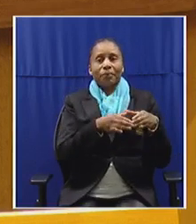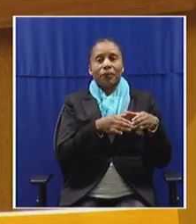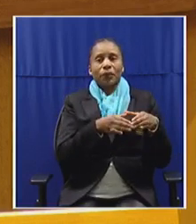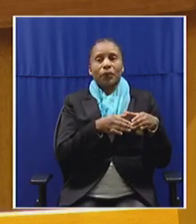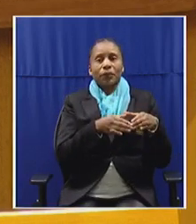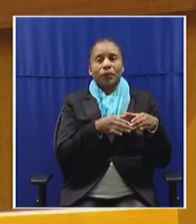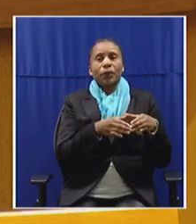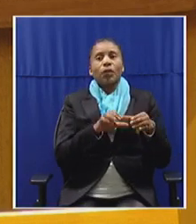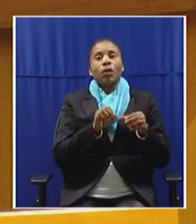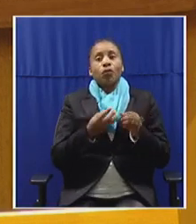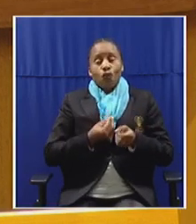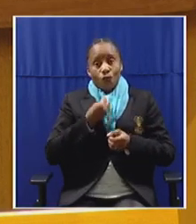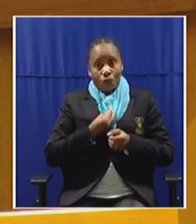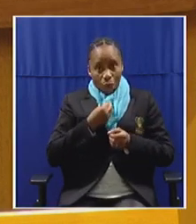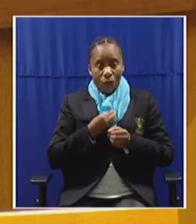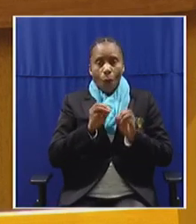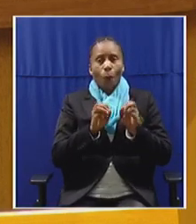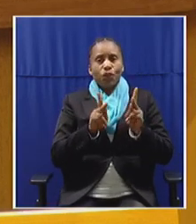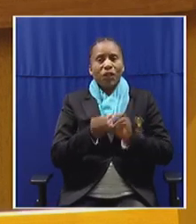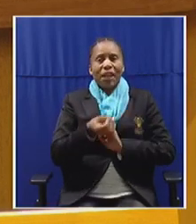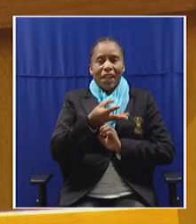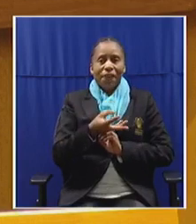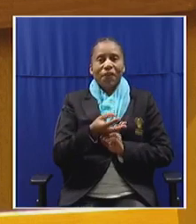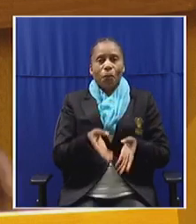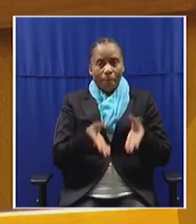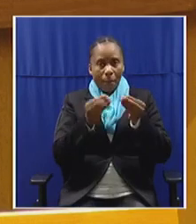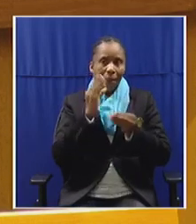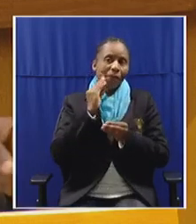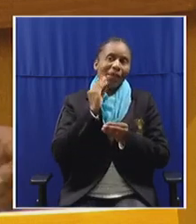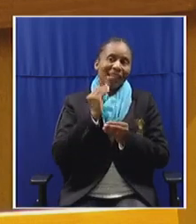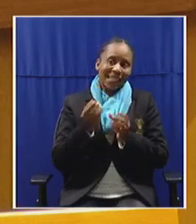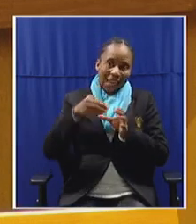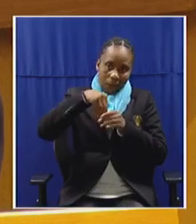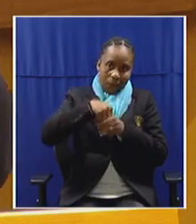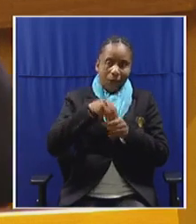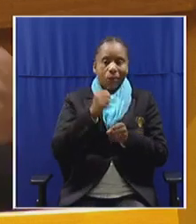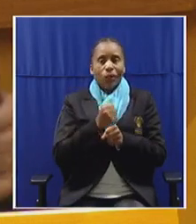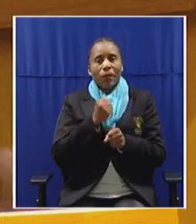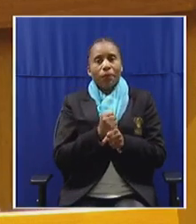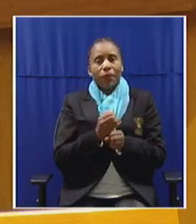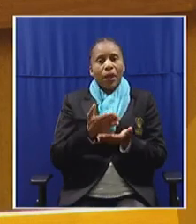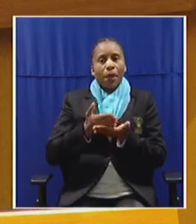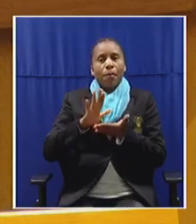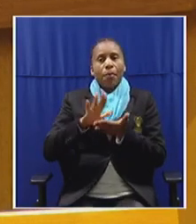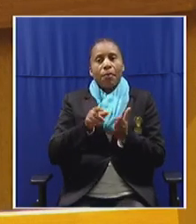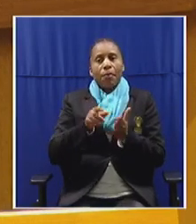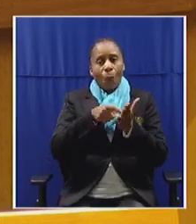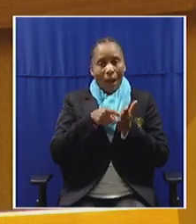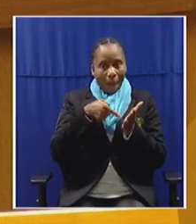afford our young people an opportunity to gain experience. Remove this requirement